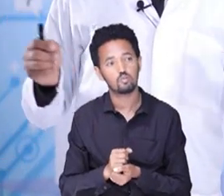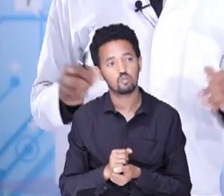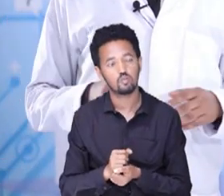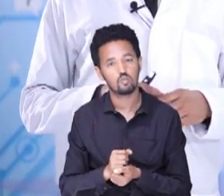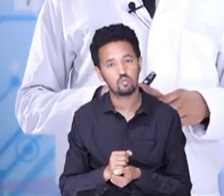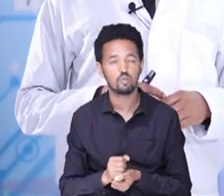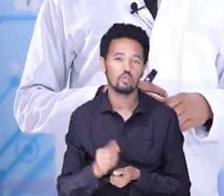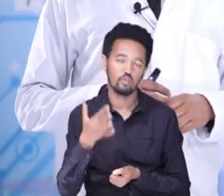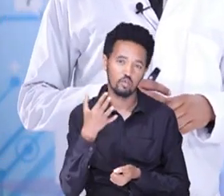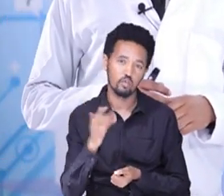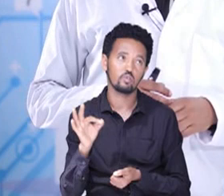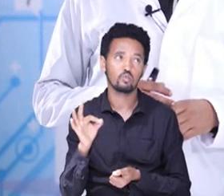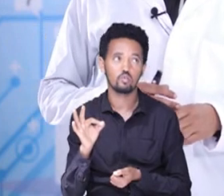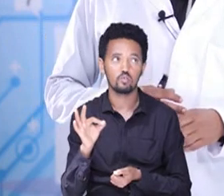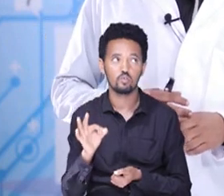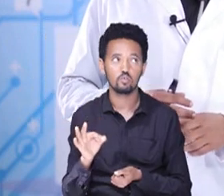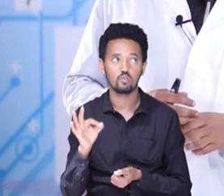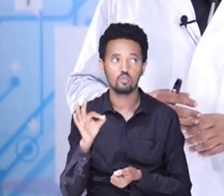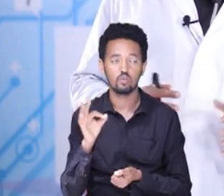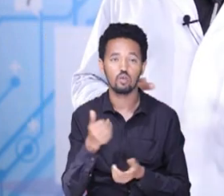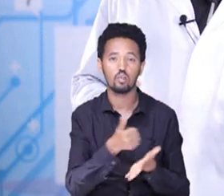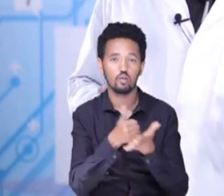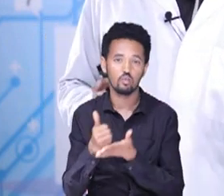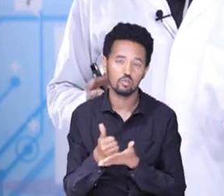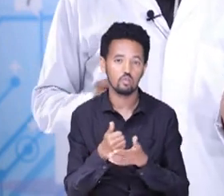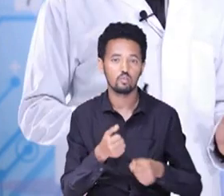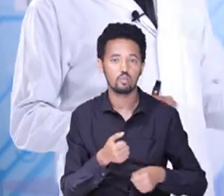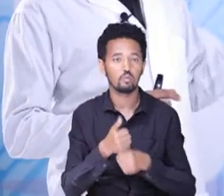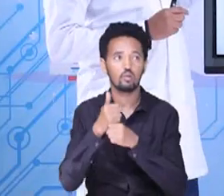in 1993 Ethiopian calendar, Eritrea was separated